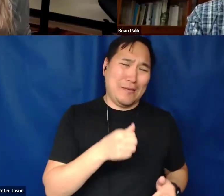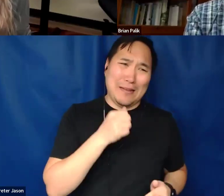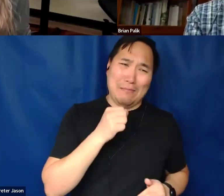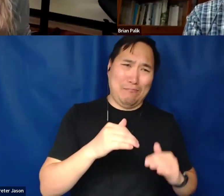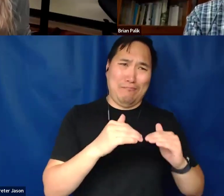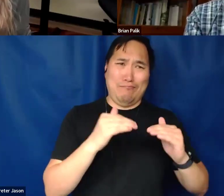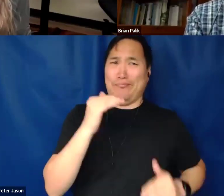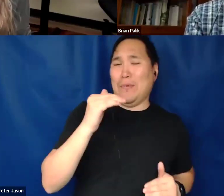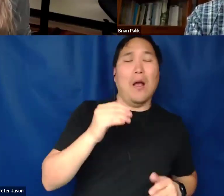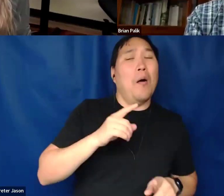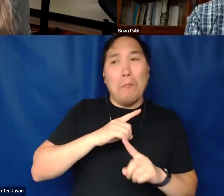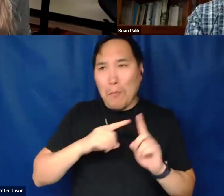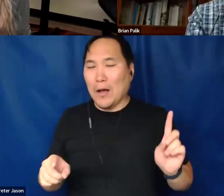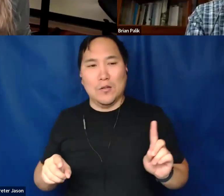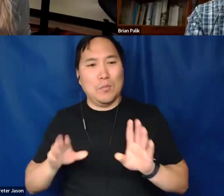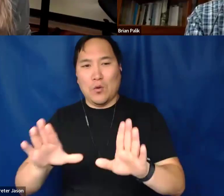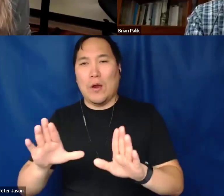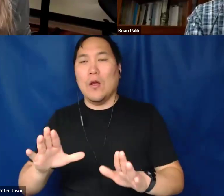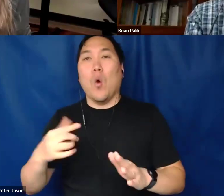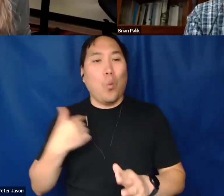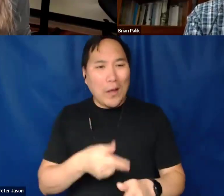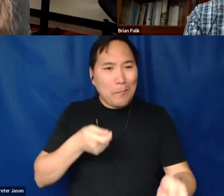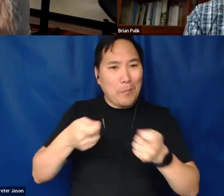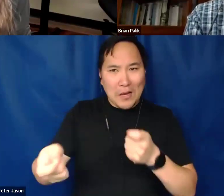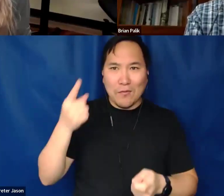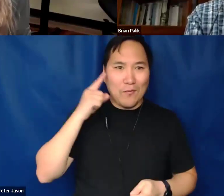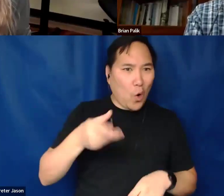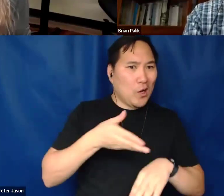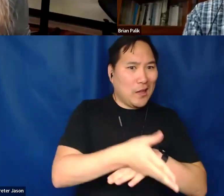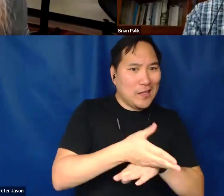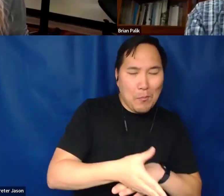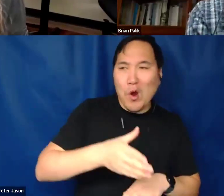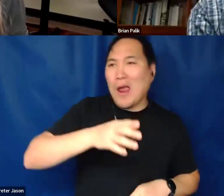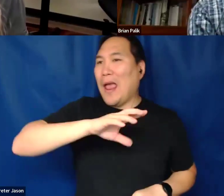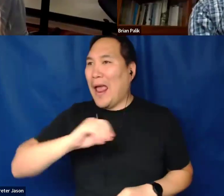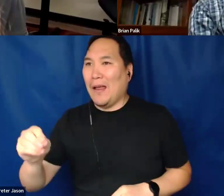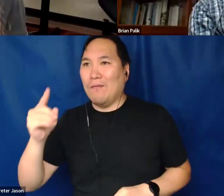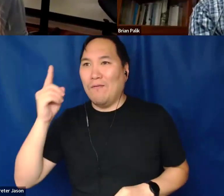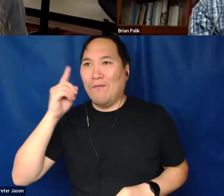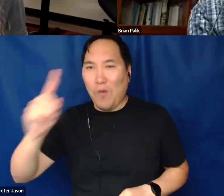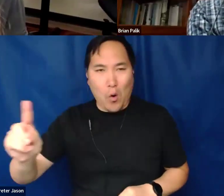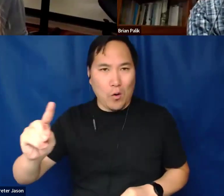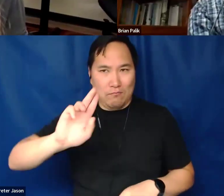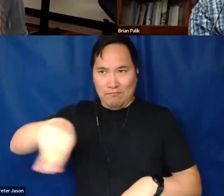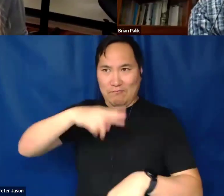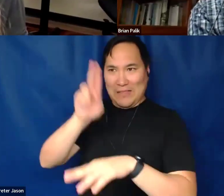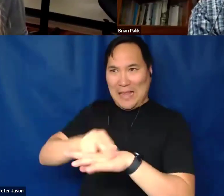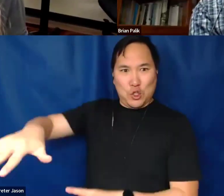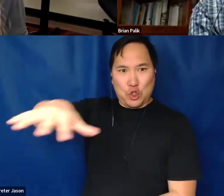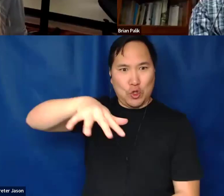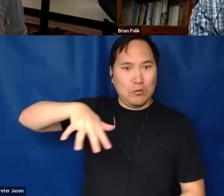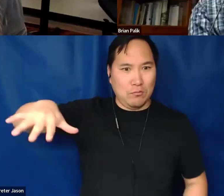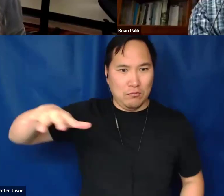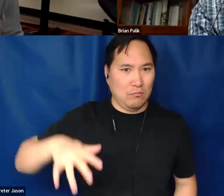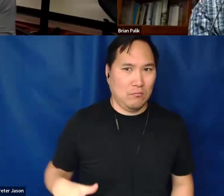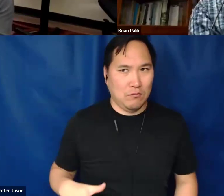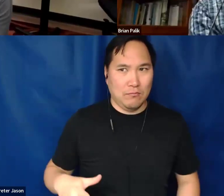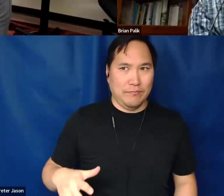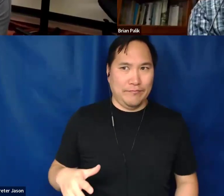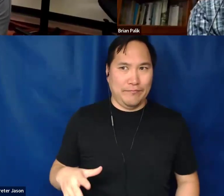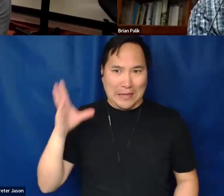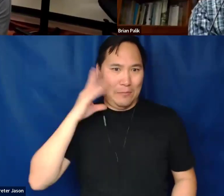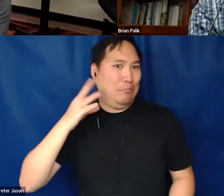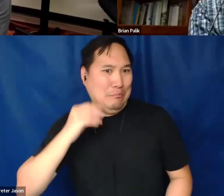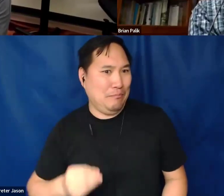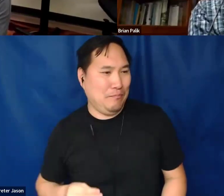of being able to manage for timber and also more broadly ecologically. And you don't see the things that